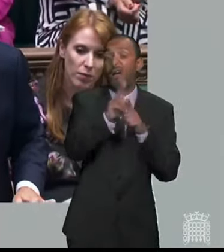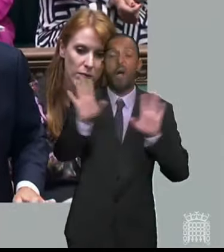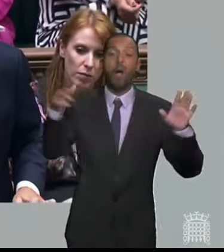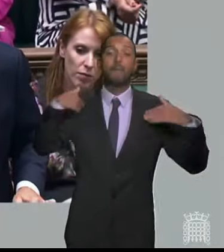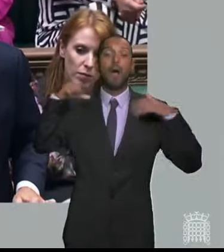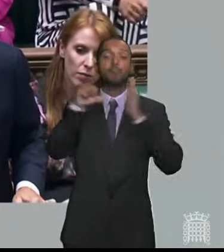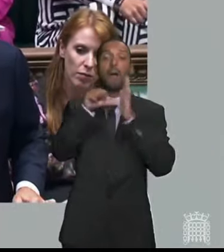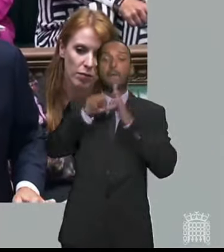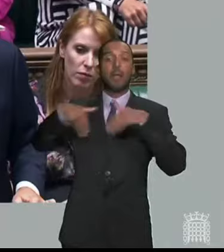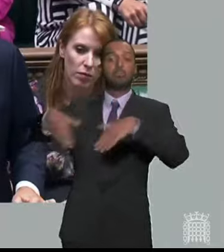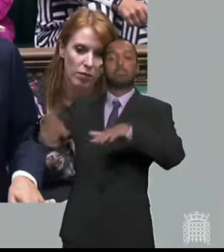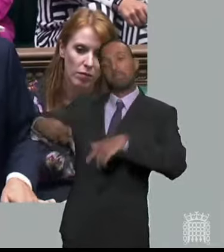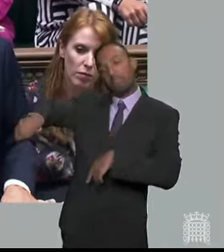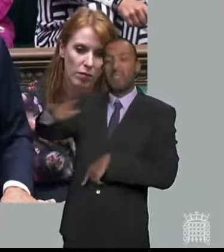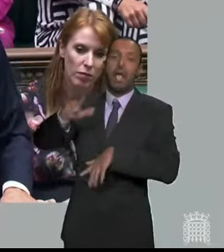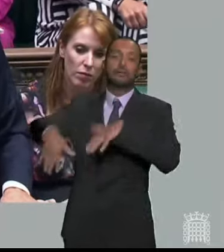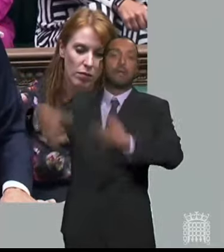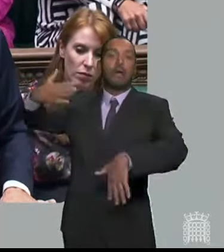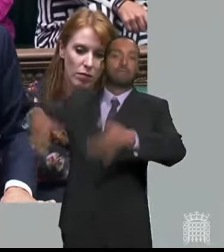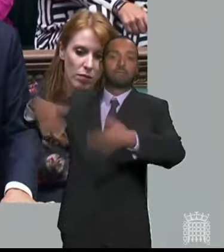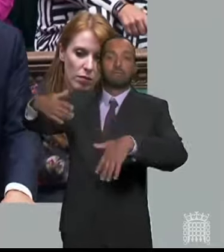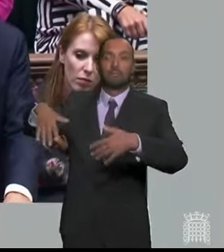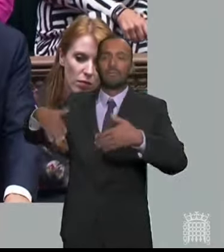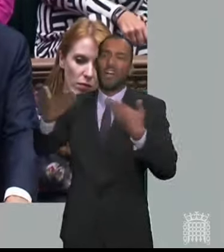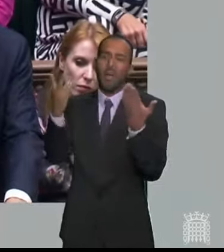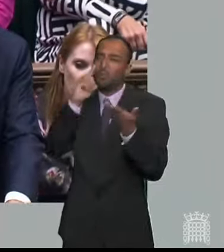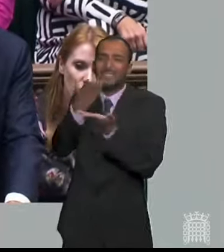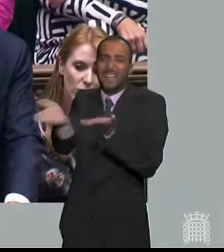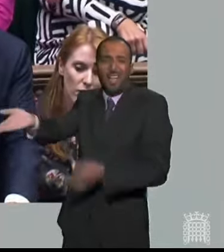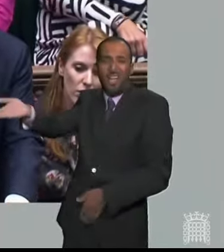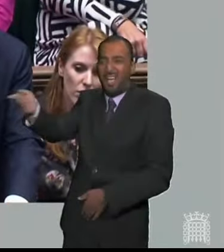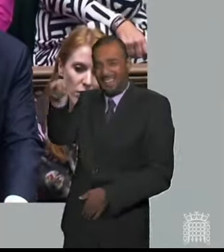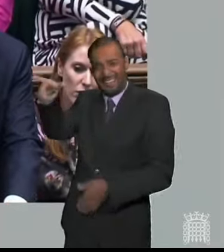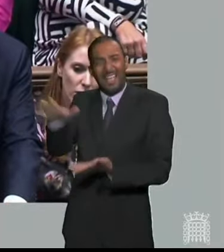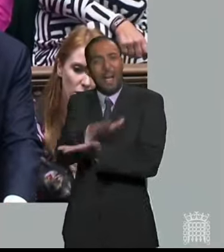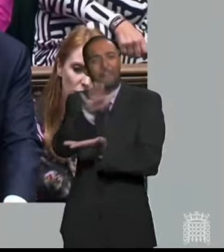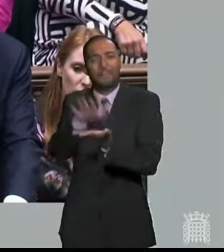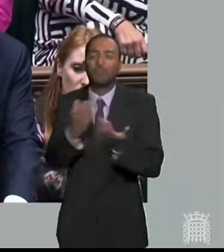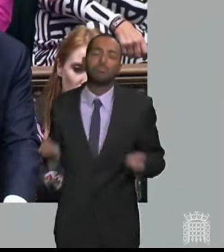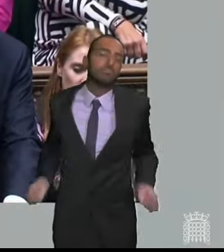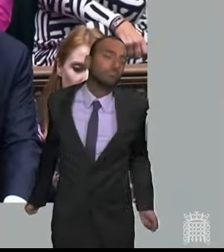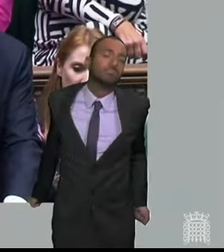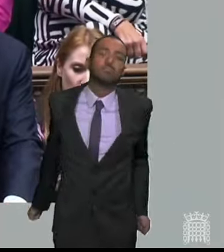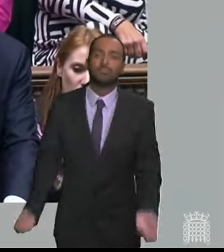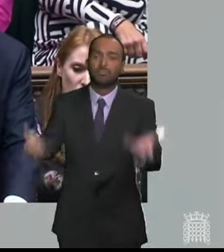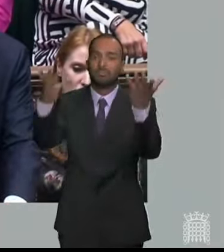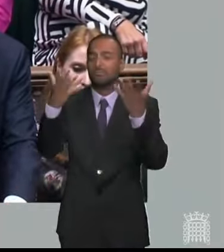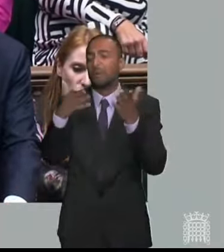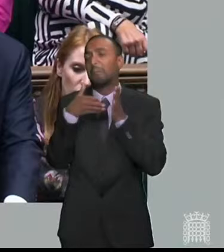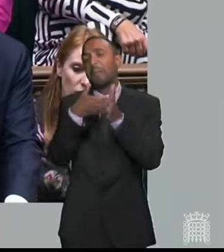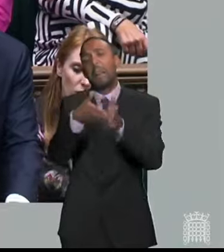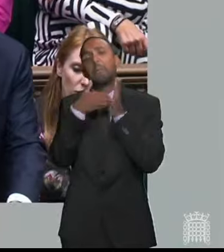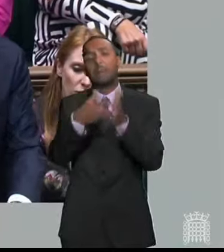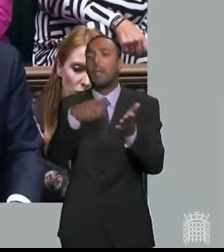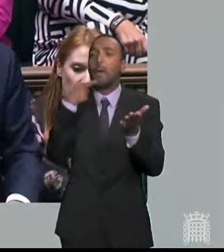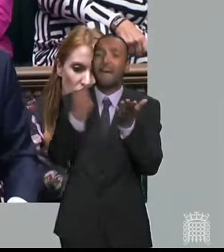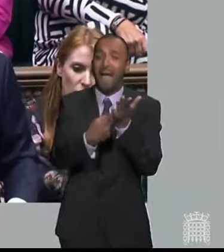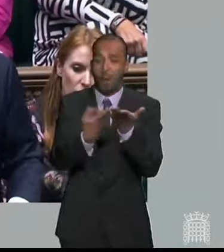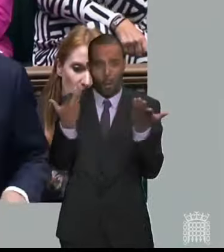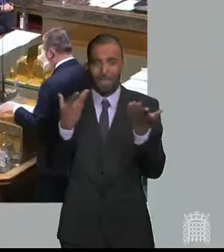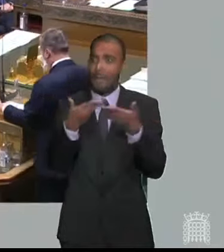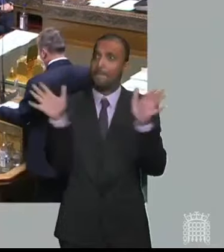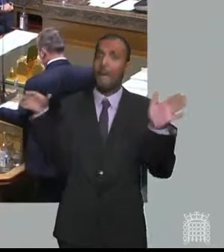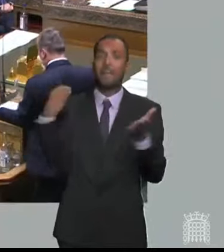you everything you need to know? That he's happy to spend millions of taxpayers' money sprucing up Tory offices, billions